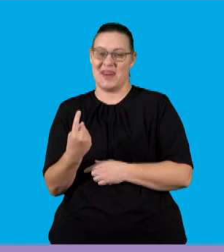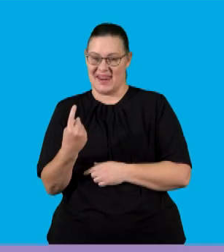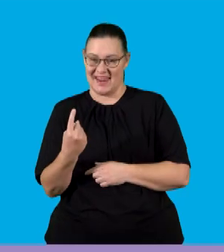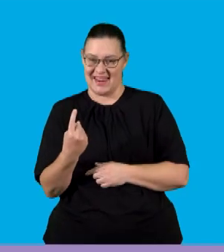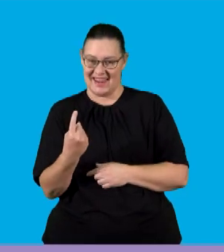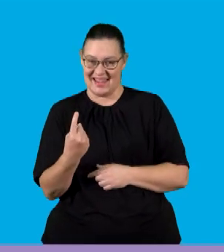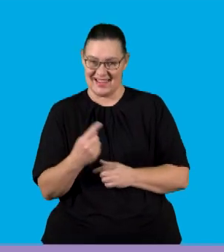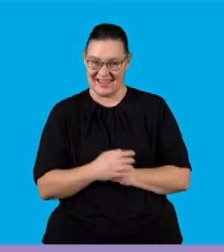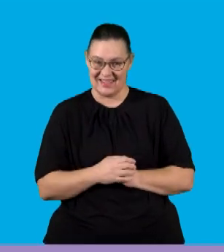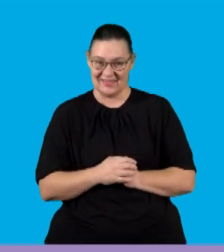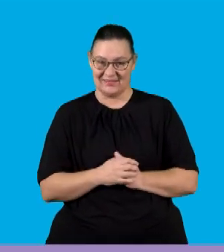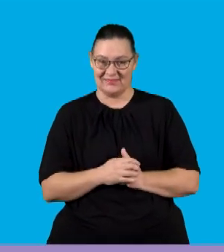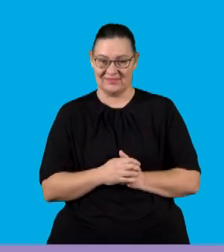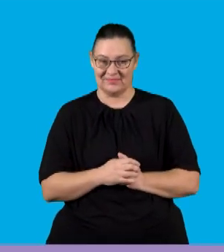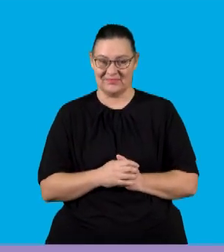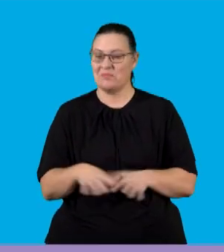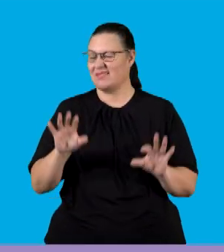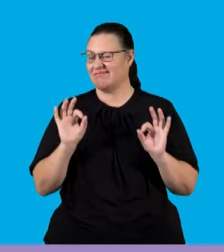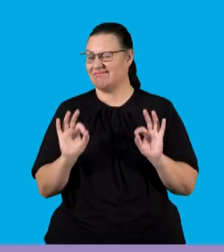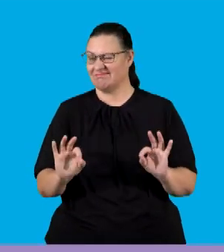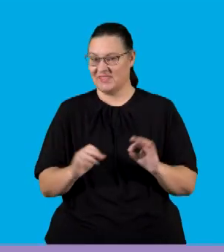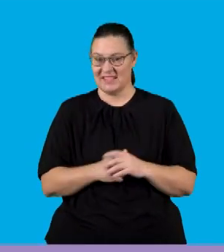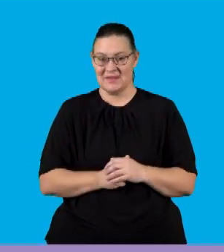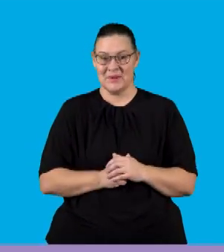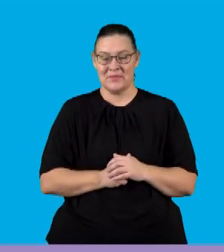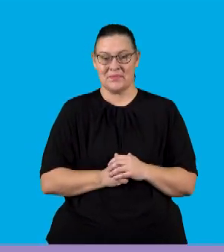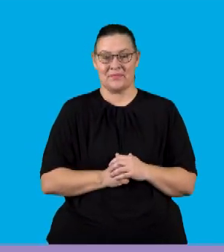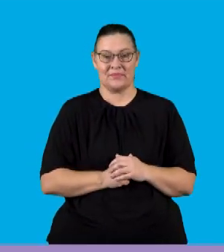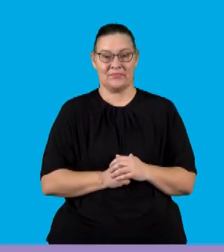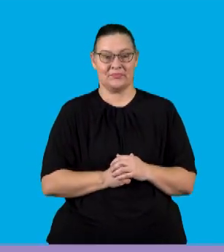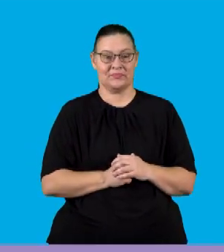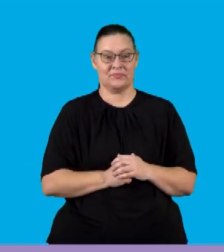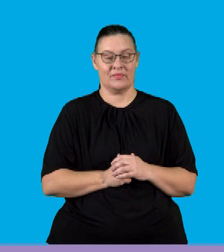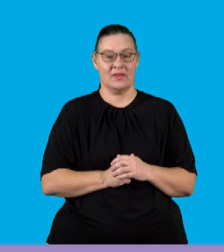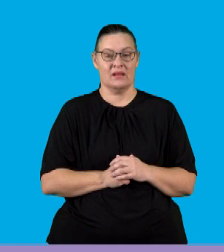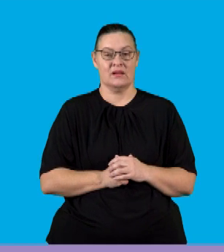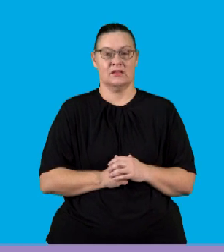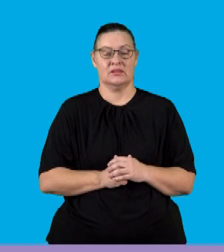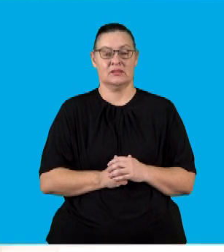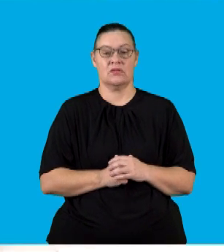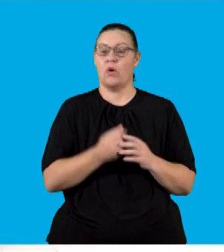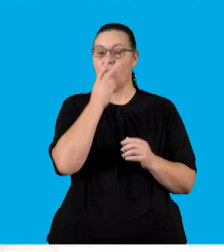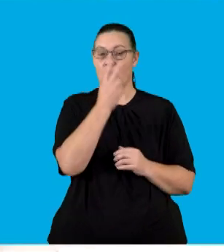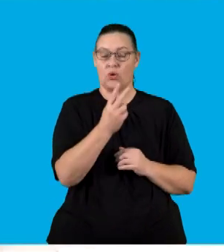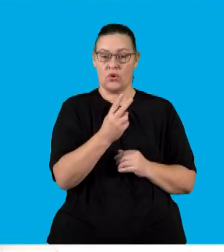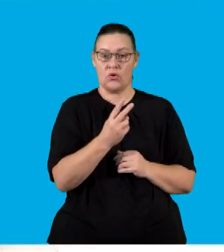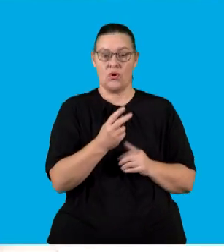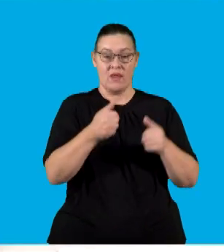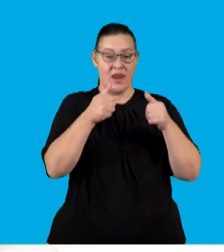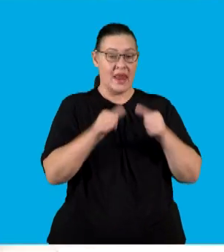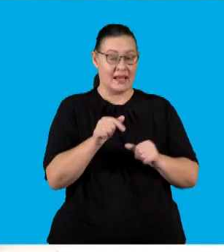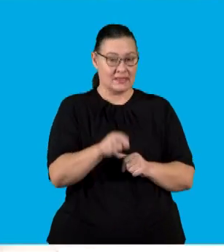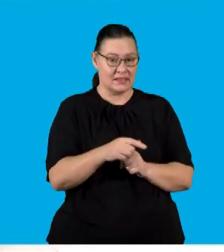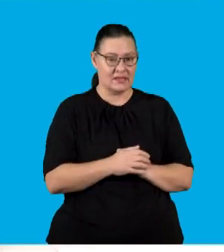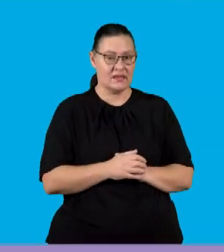thinking of 1, then you are absolutely correct. Then if we are looking at this next one